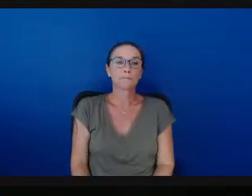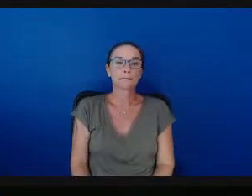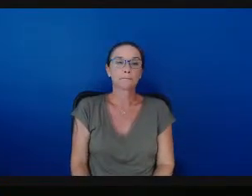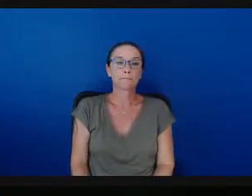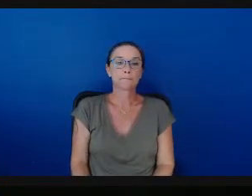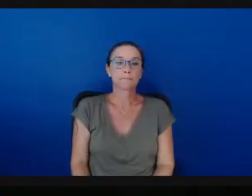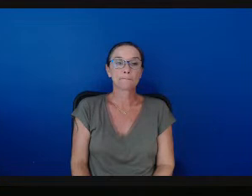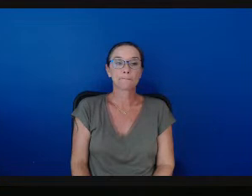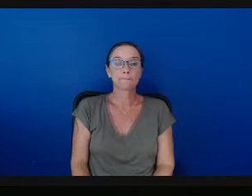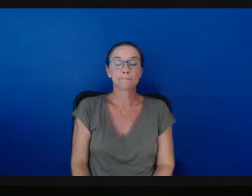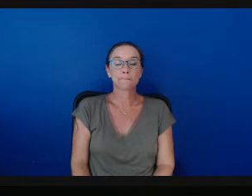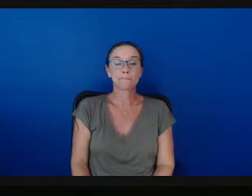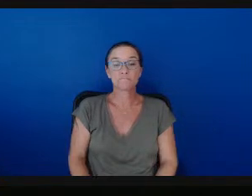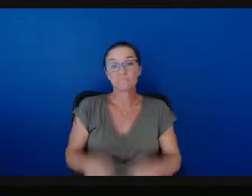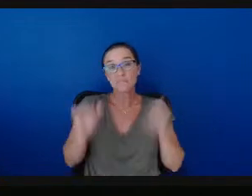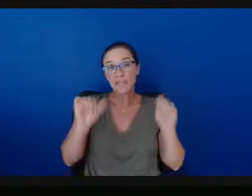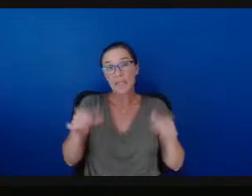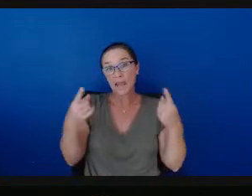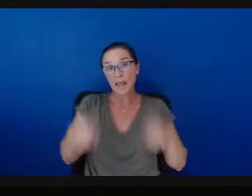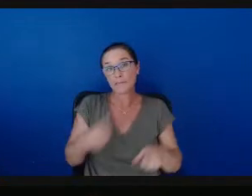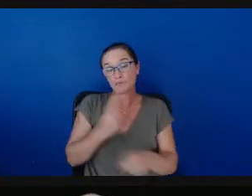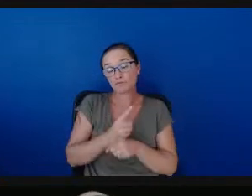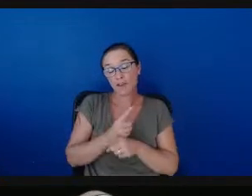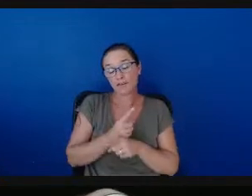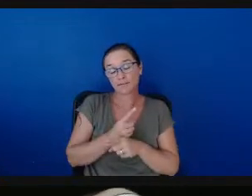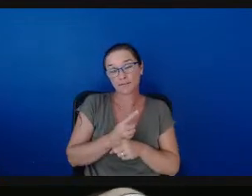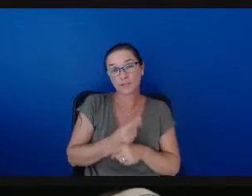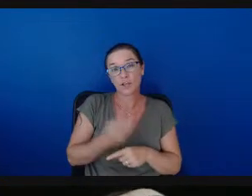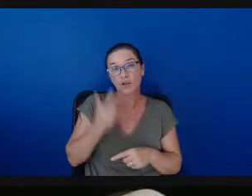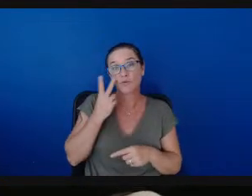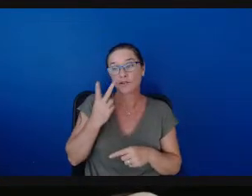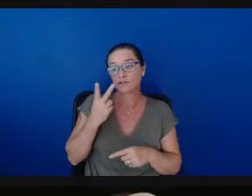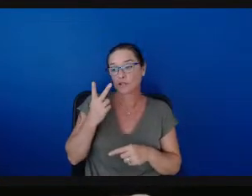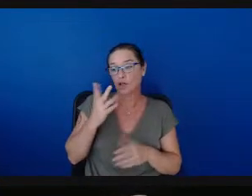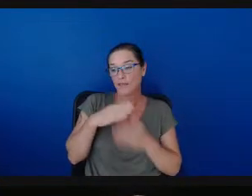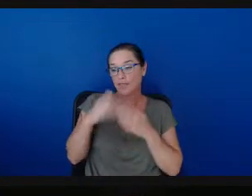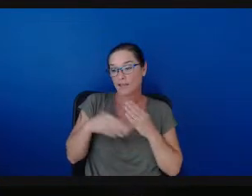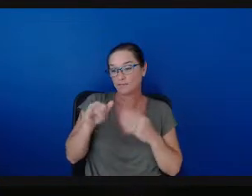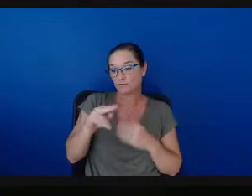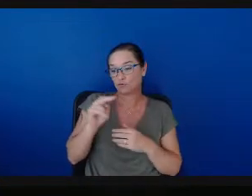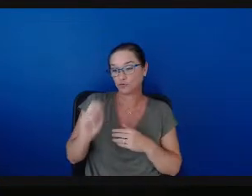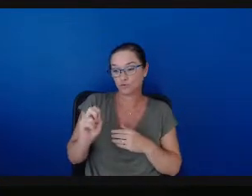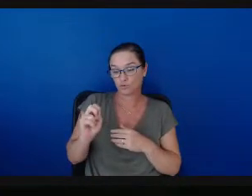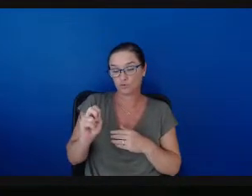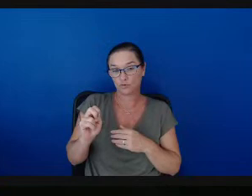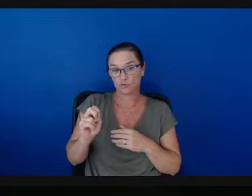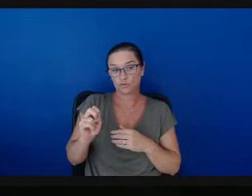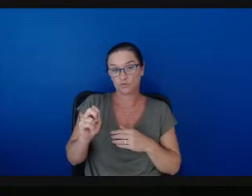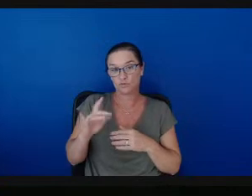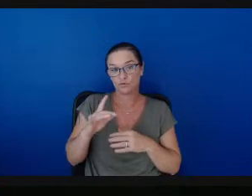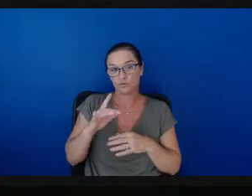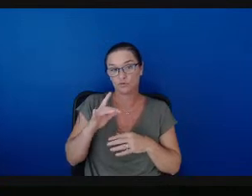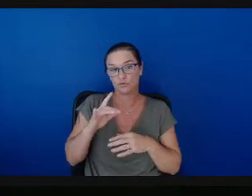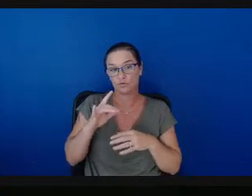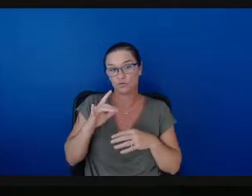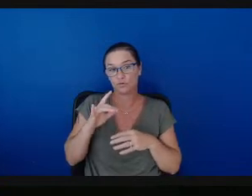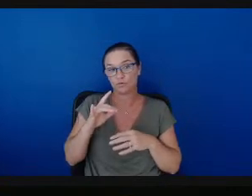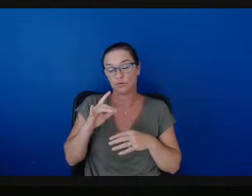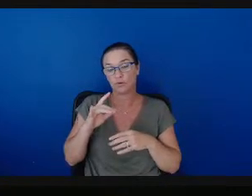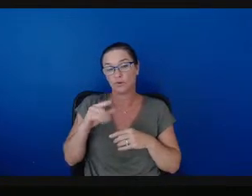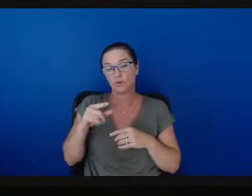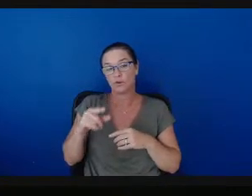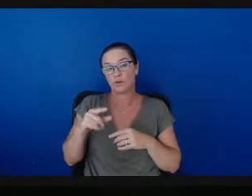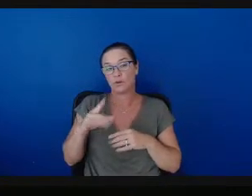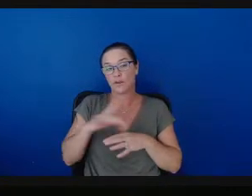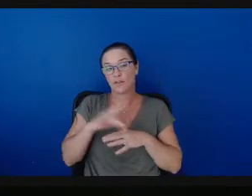Which, it can happen, right? We did see reports in the end of the June eruption how there was an earthquake did seem to affect the